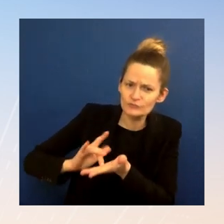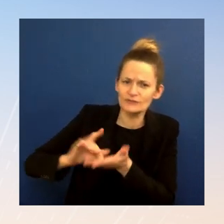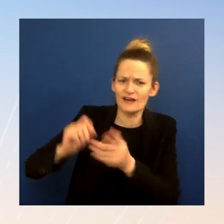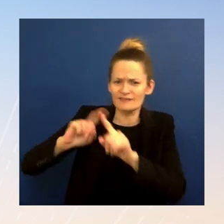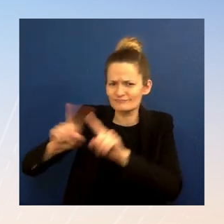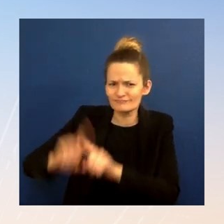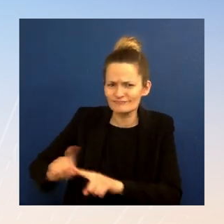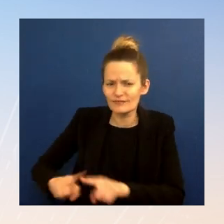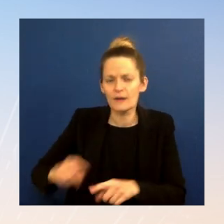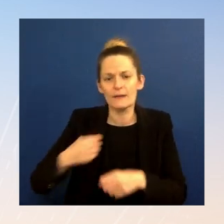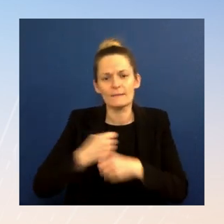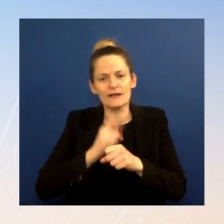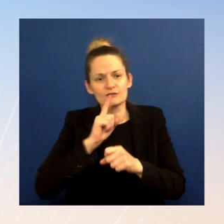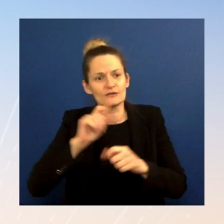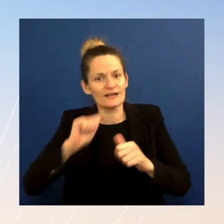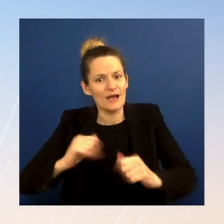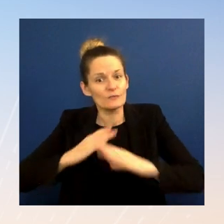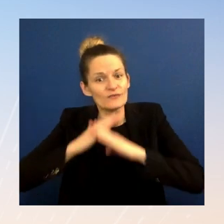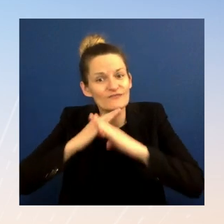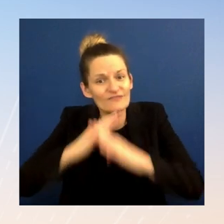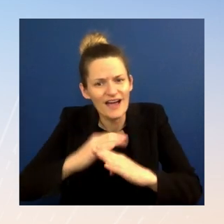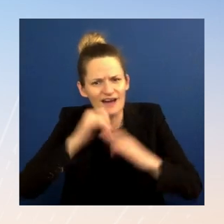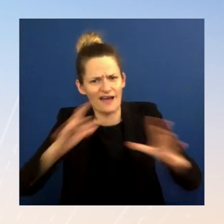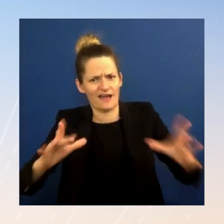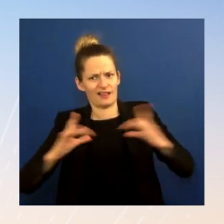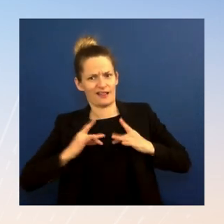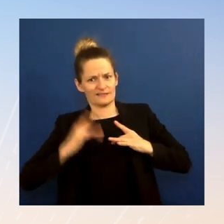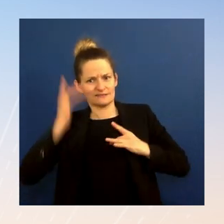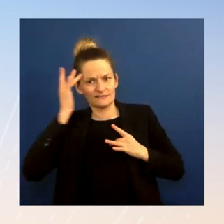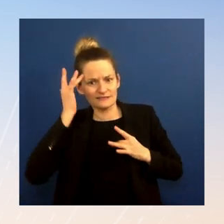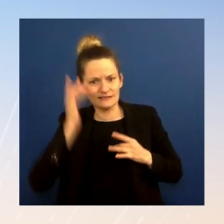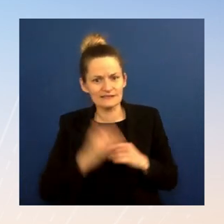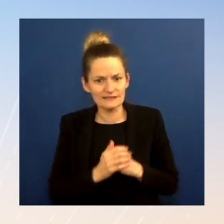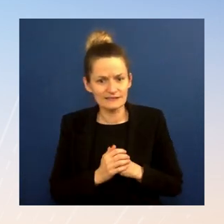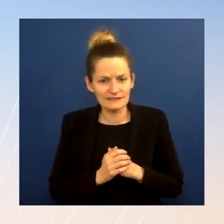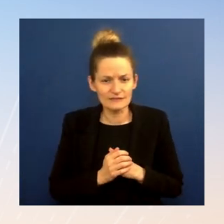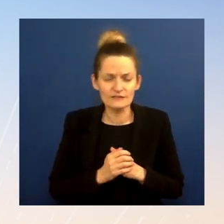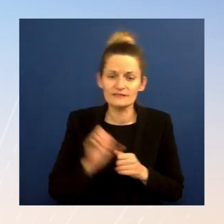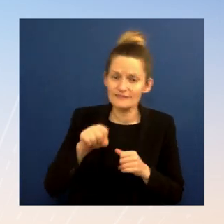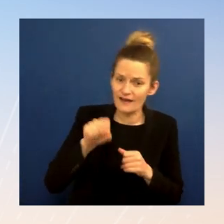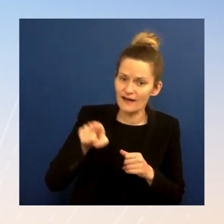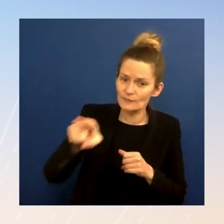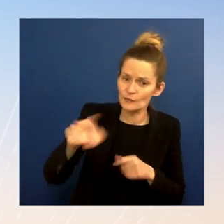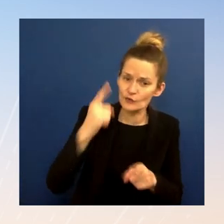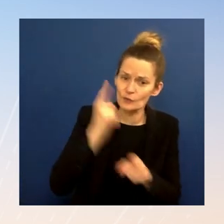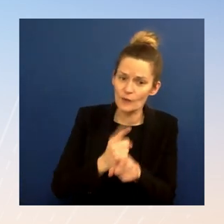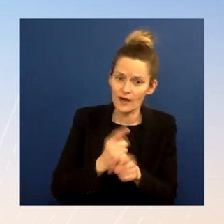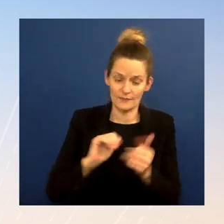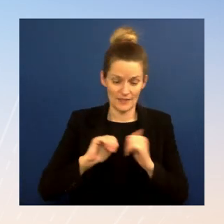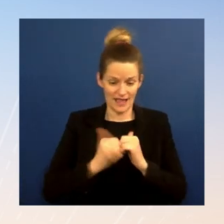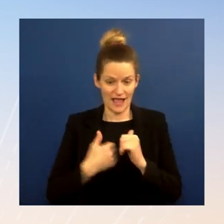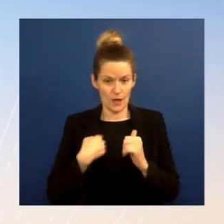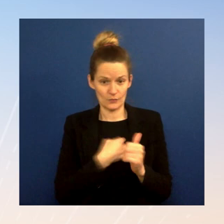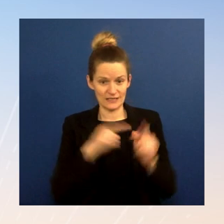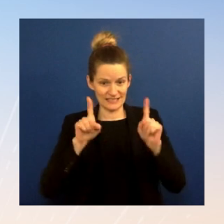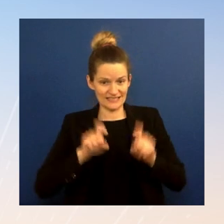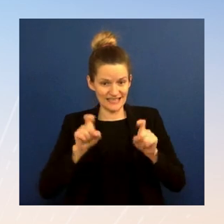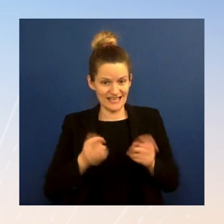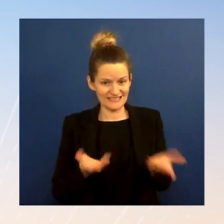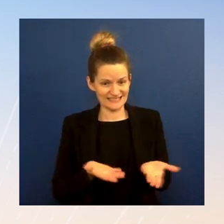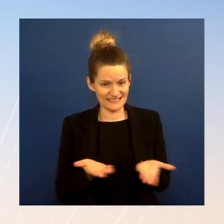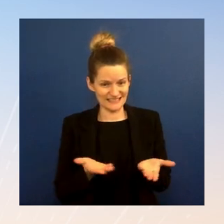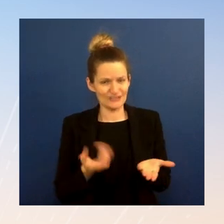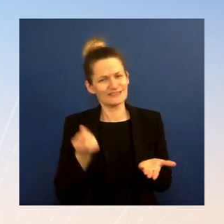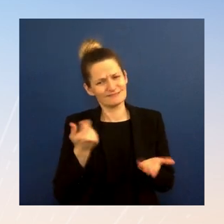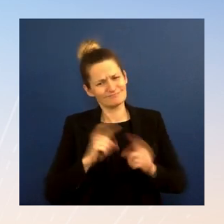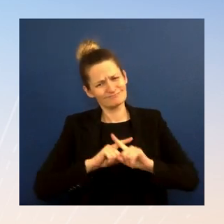right, the testing modes are a little bit different around here because we are around the President of the United States and the Vice President and, of